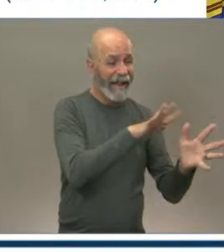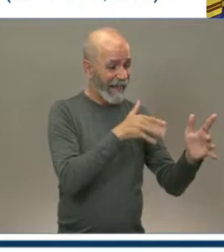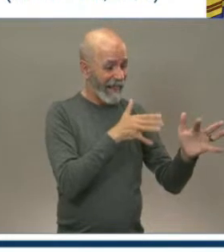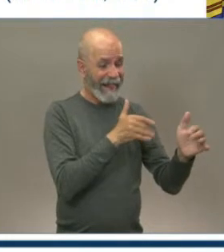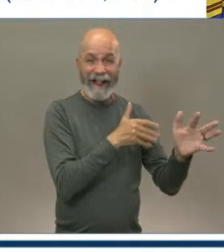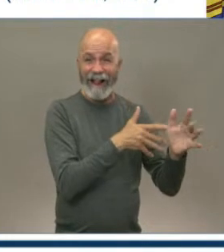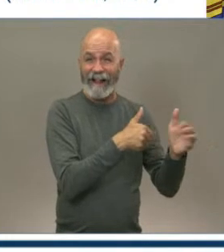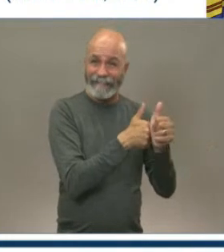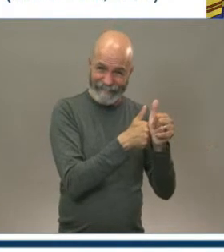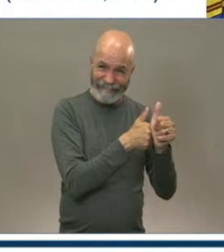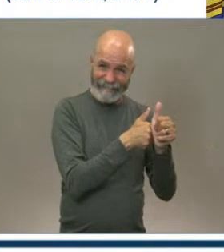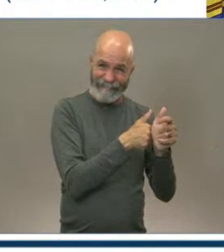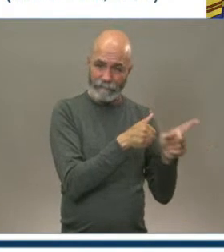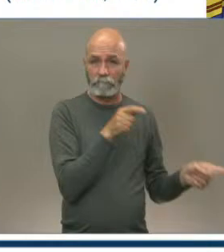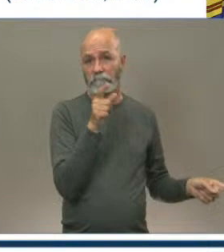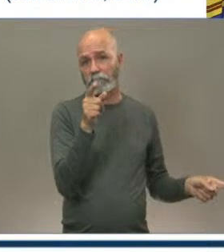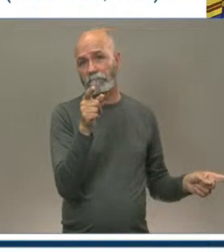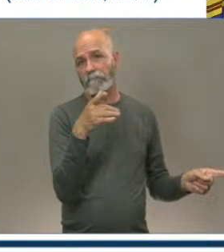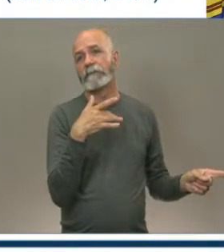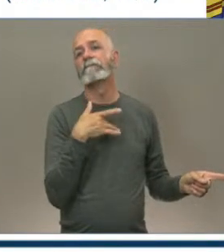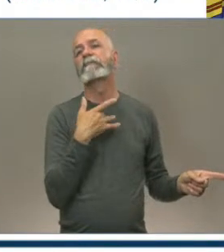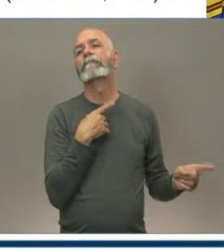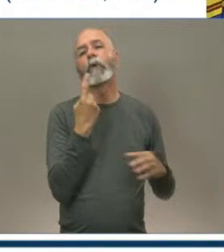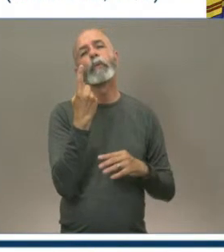on the number of cases per day?